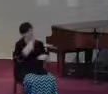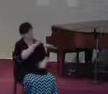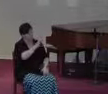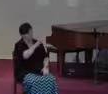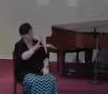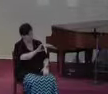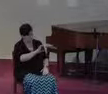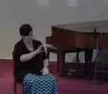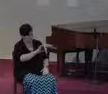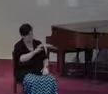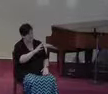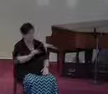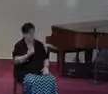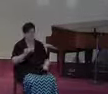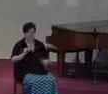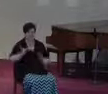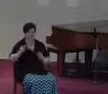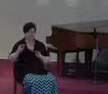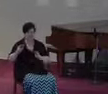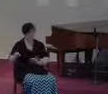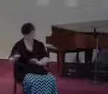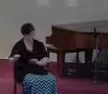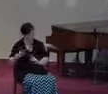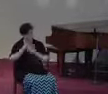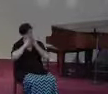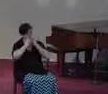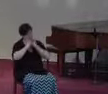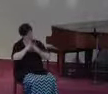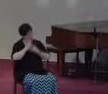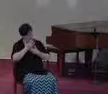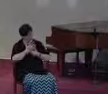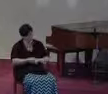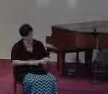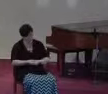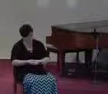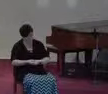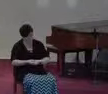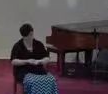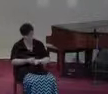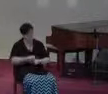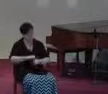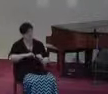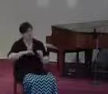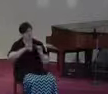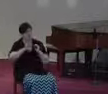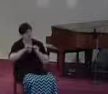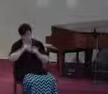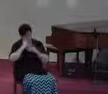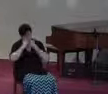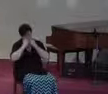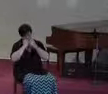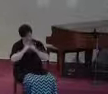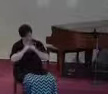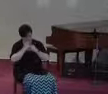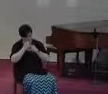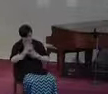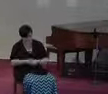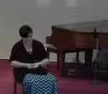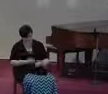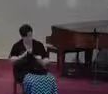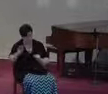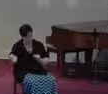in whom he placed sacred trust. After sacred trust, after sacred trust. Why?